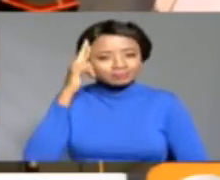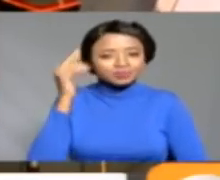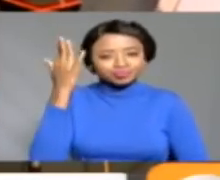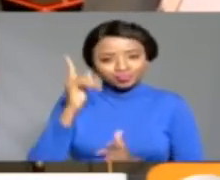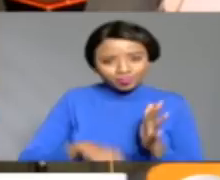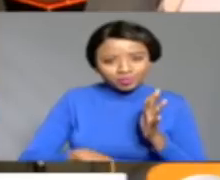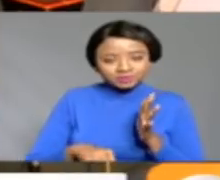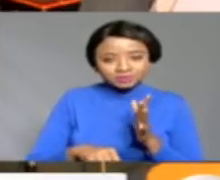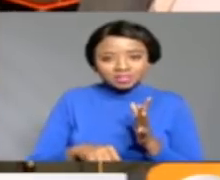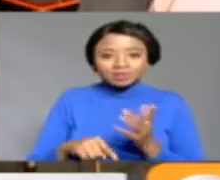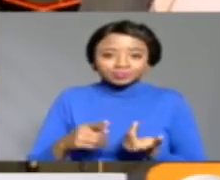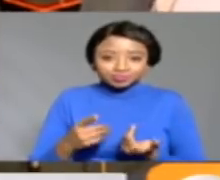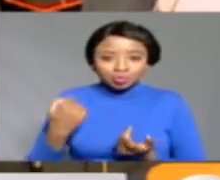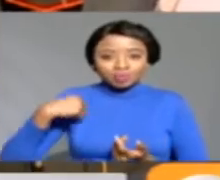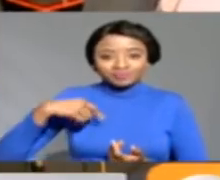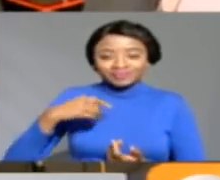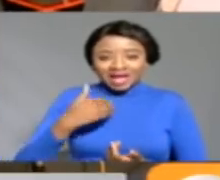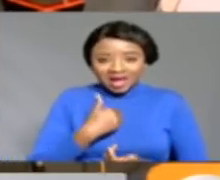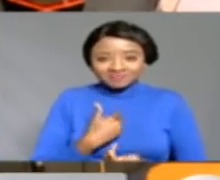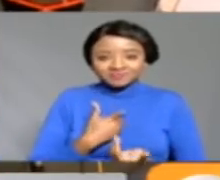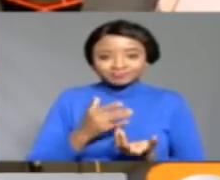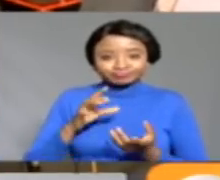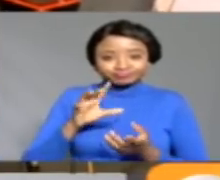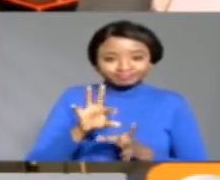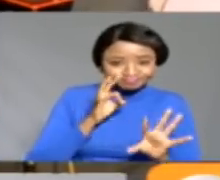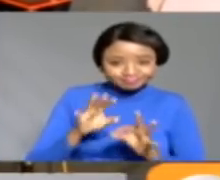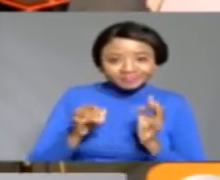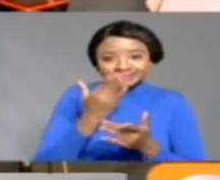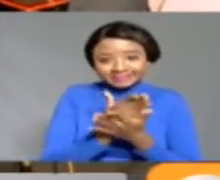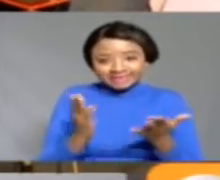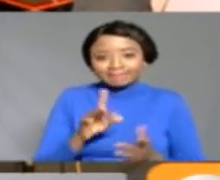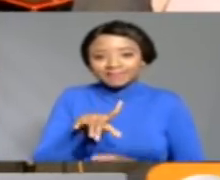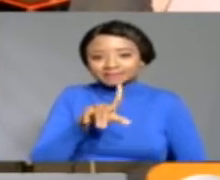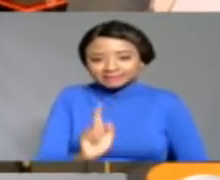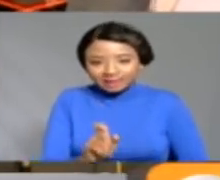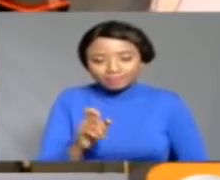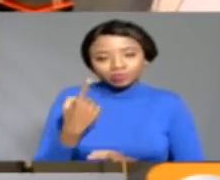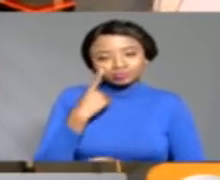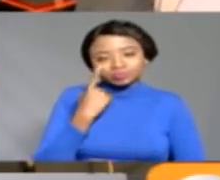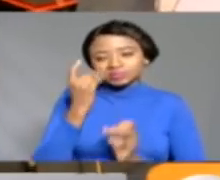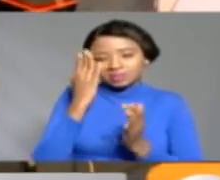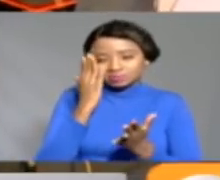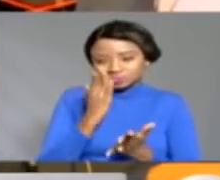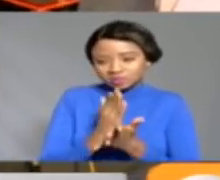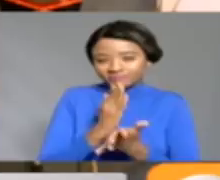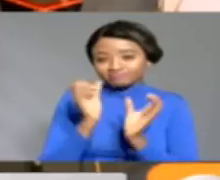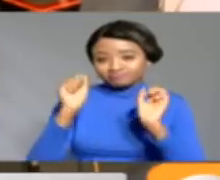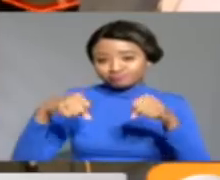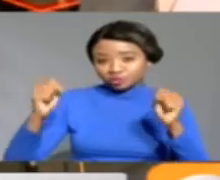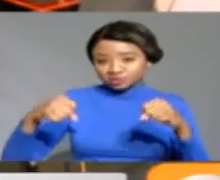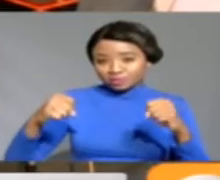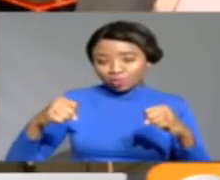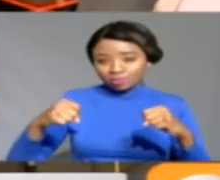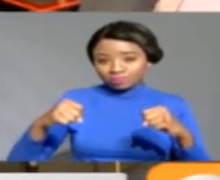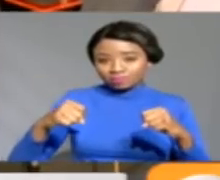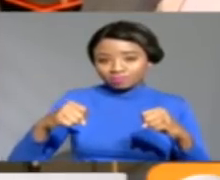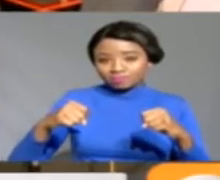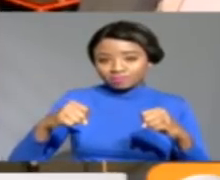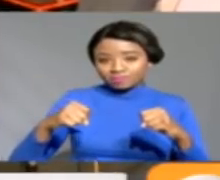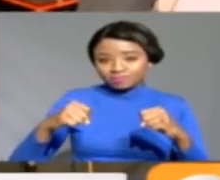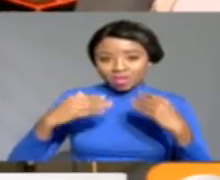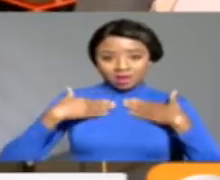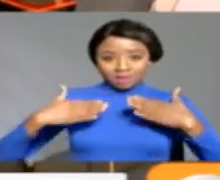have taken samples to the government chemist so that they can see whether indeed the her body